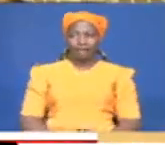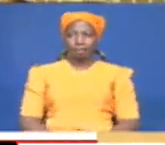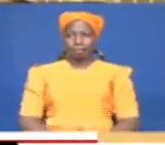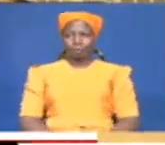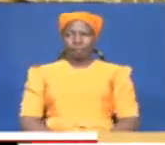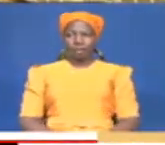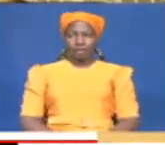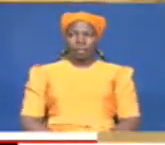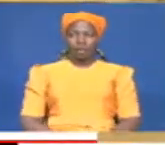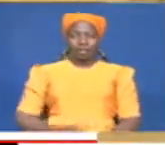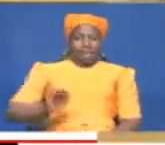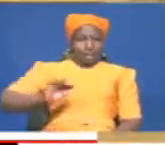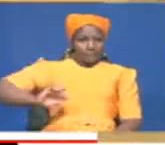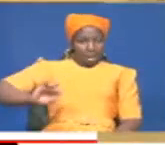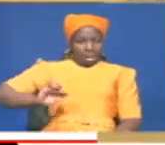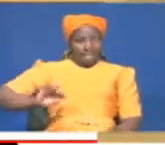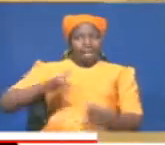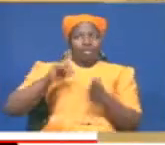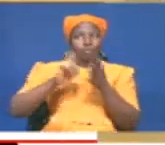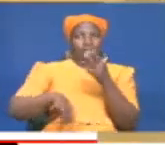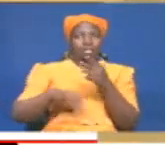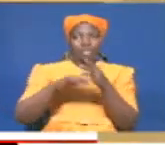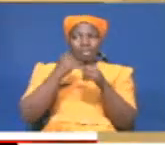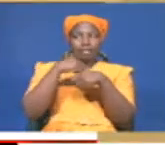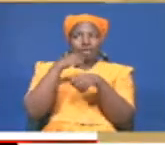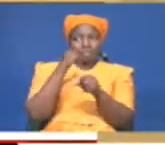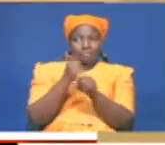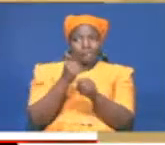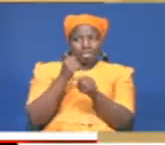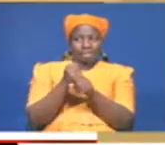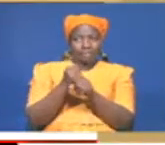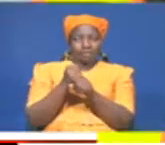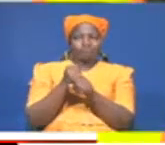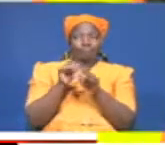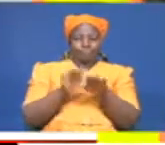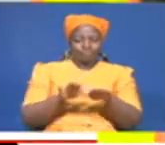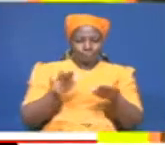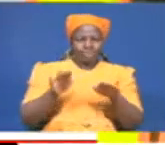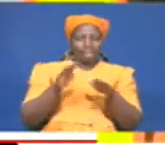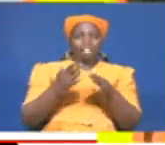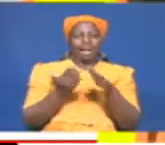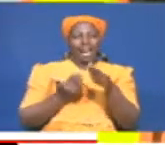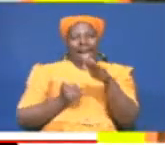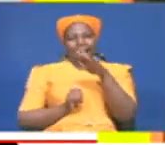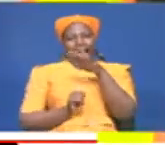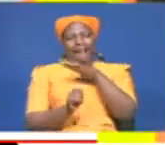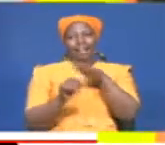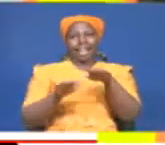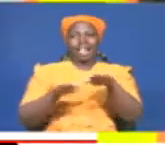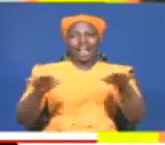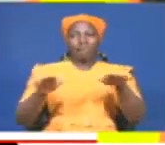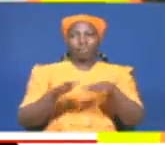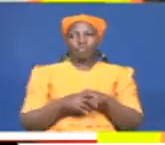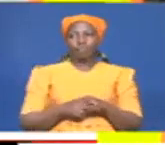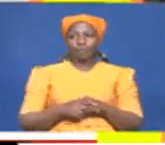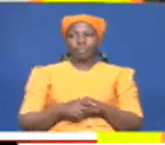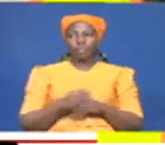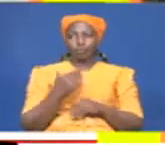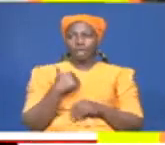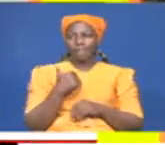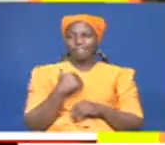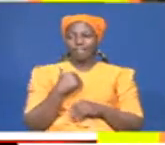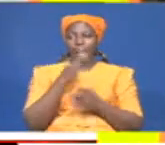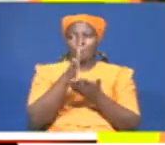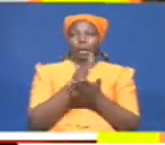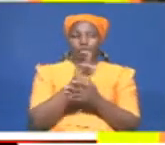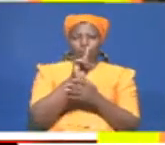What remains, they say, is setting up lighting in the underground infrastructure. All the infrastructures for phase one of the Konza